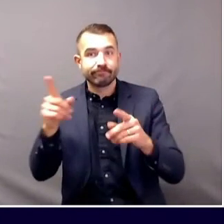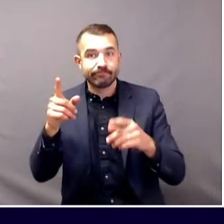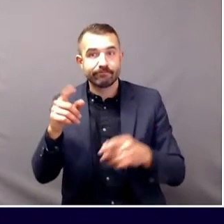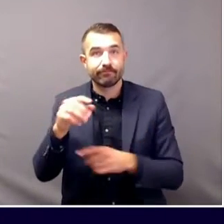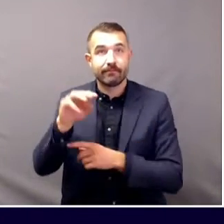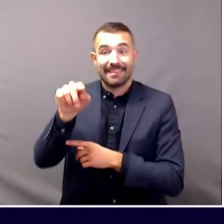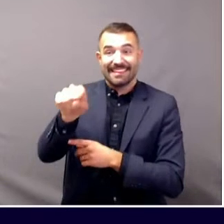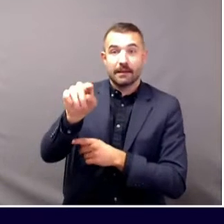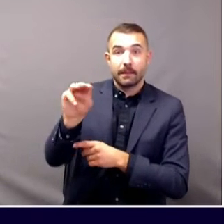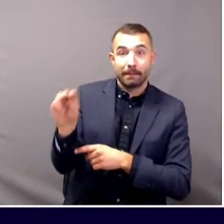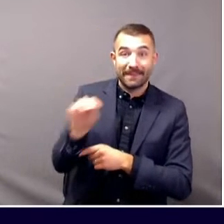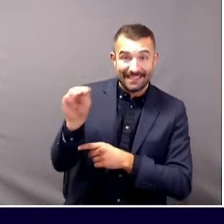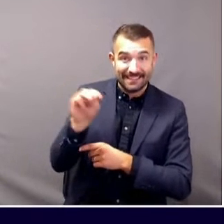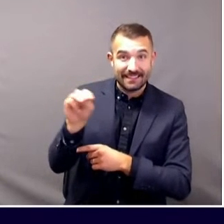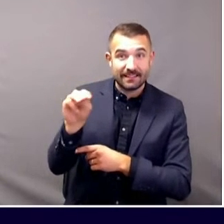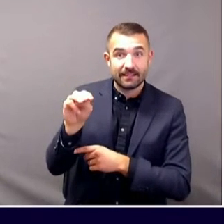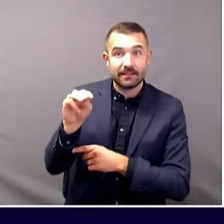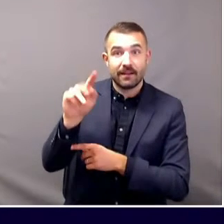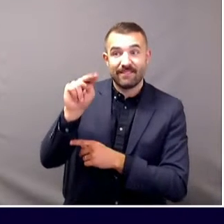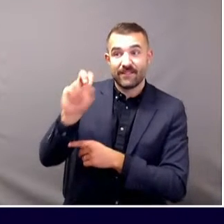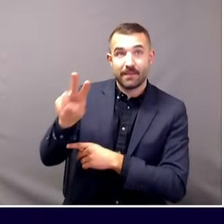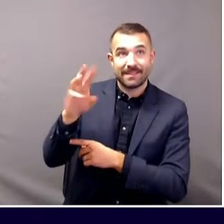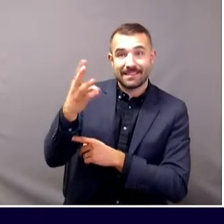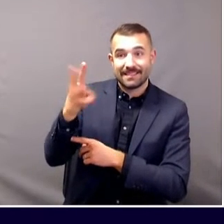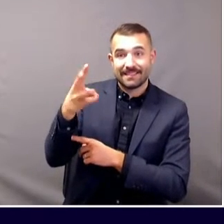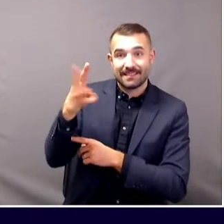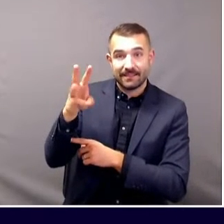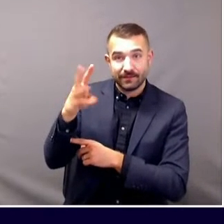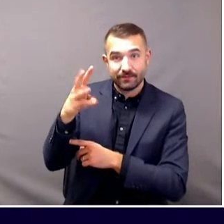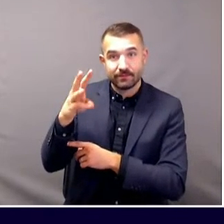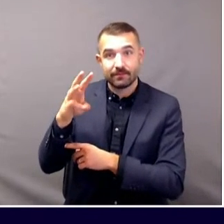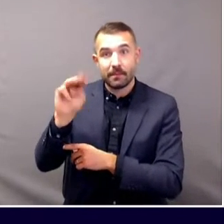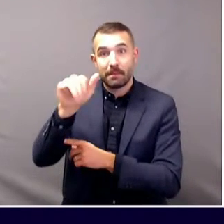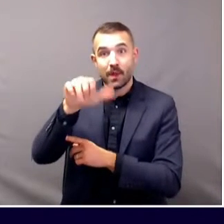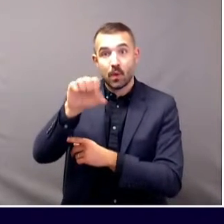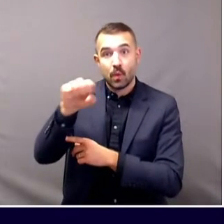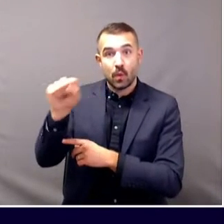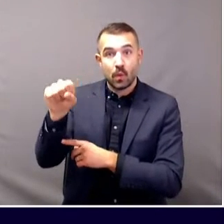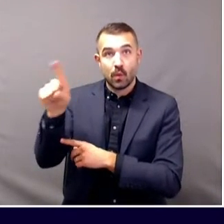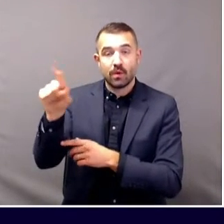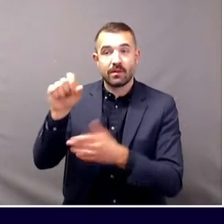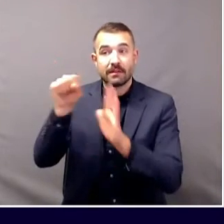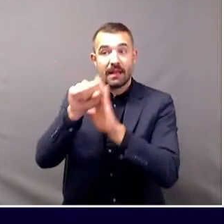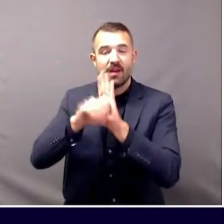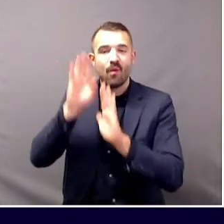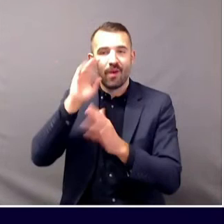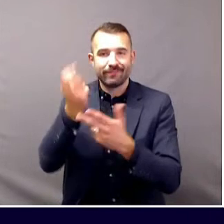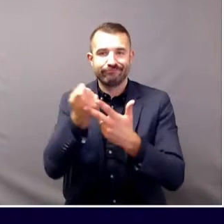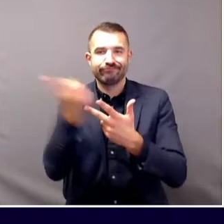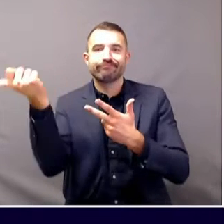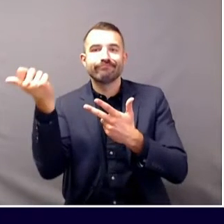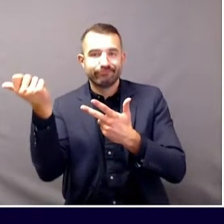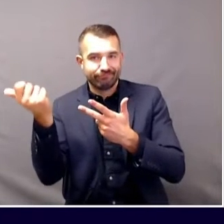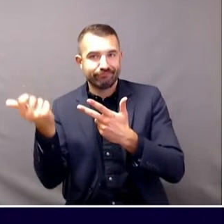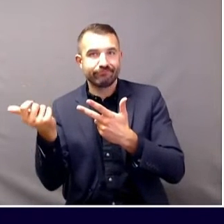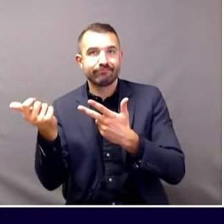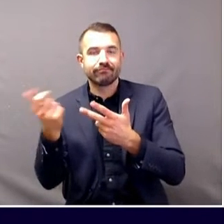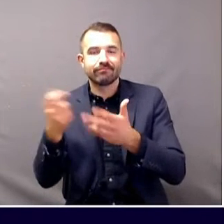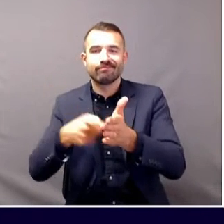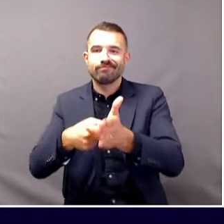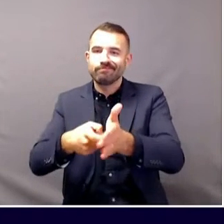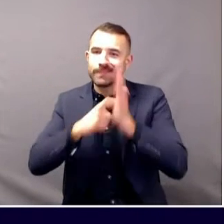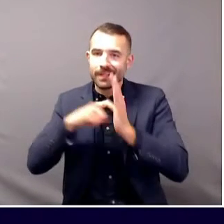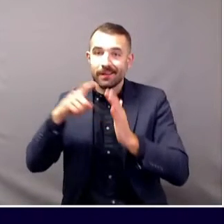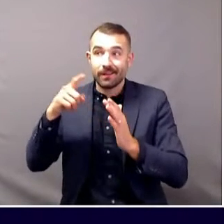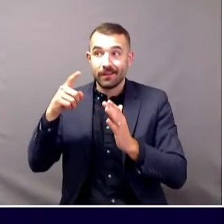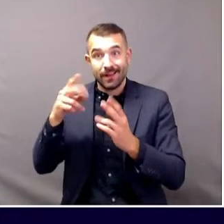longer exempt from Maine's quarantine or negative test requirement. People coming here from Massachusetts must